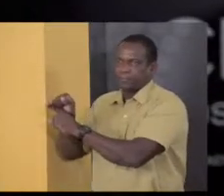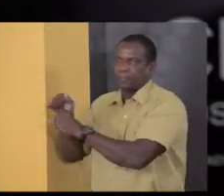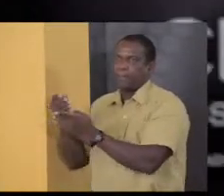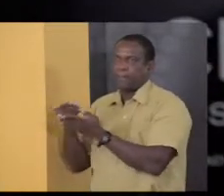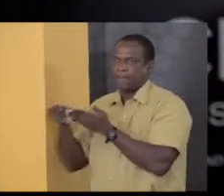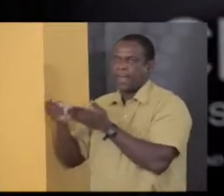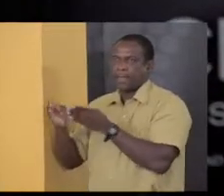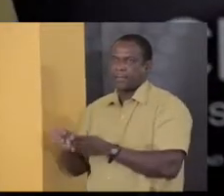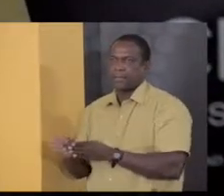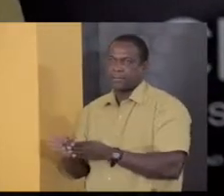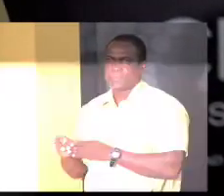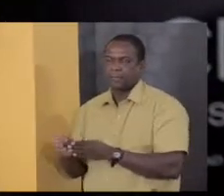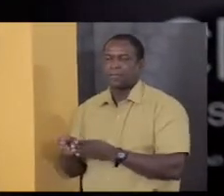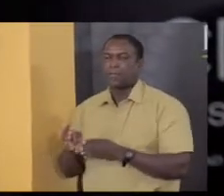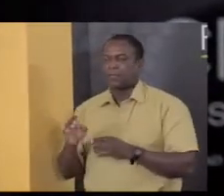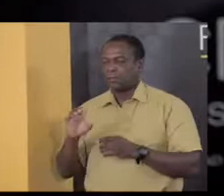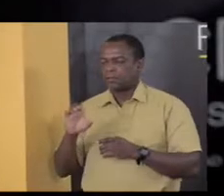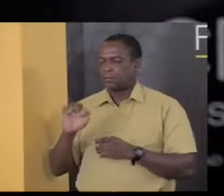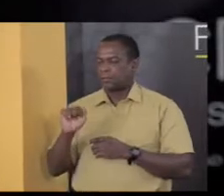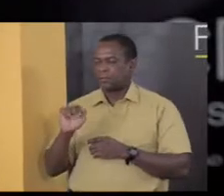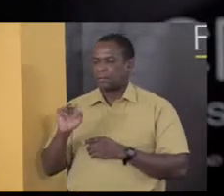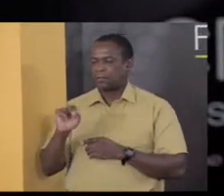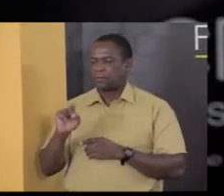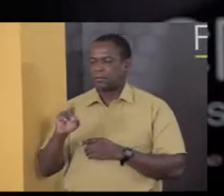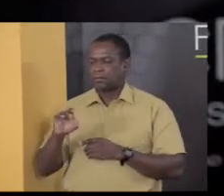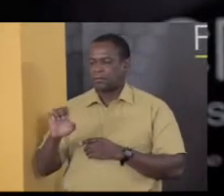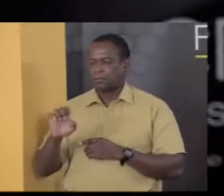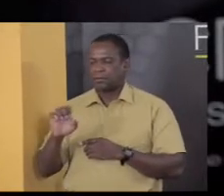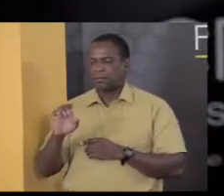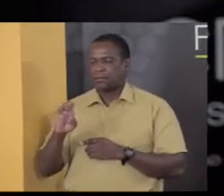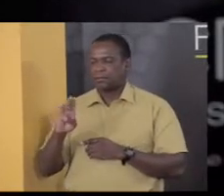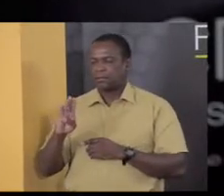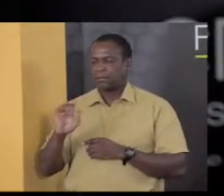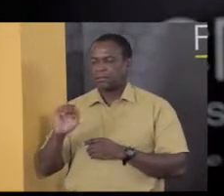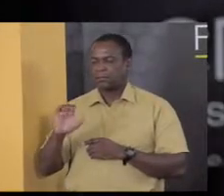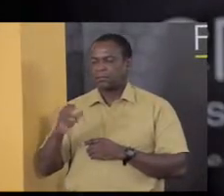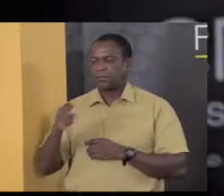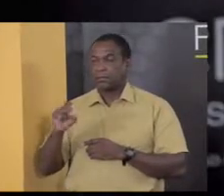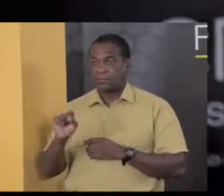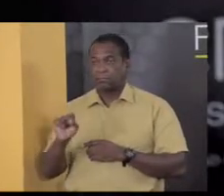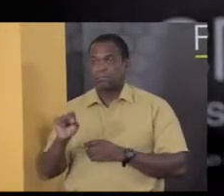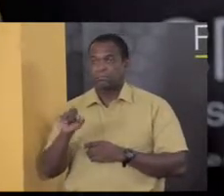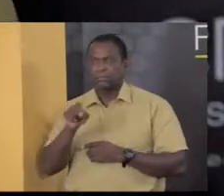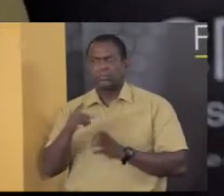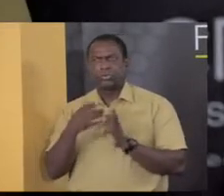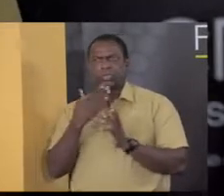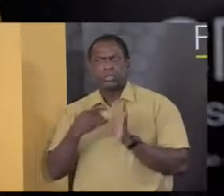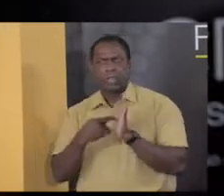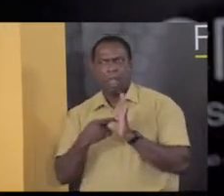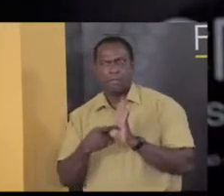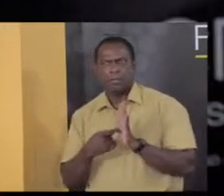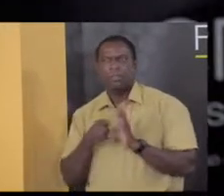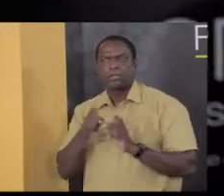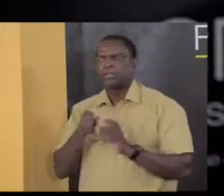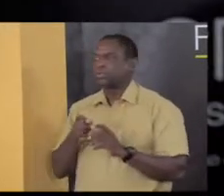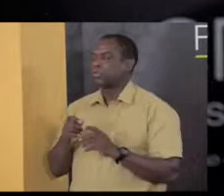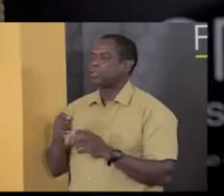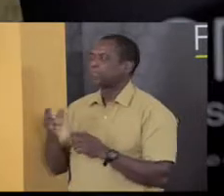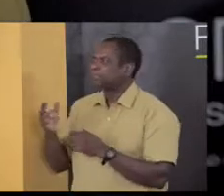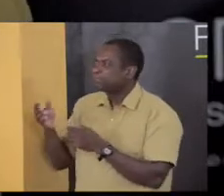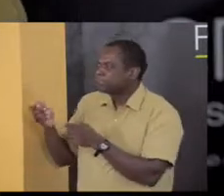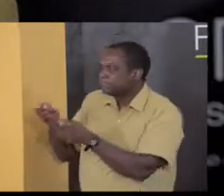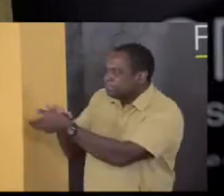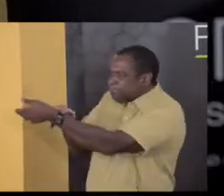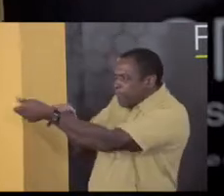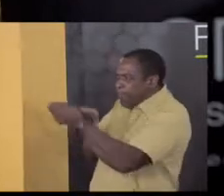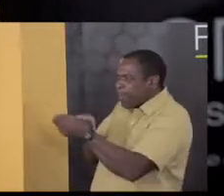Candace Backus, she has engaged the upcoming designers, but she always look at the designers that fit is